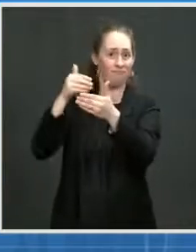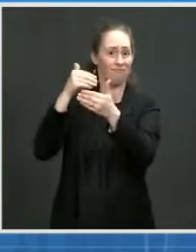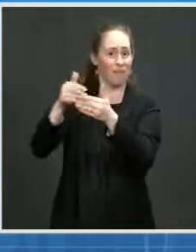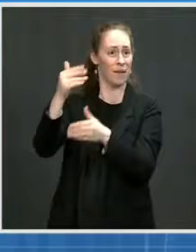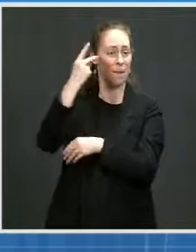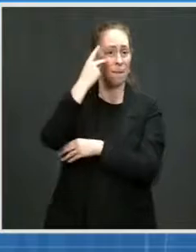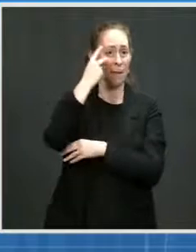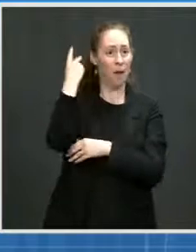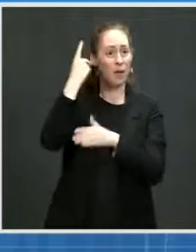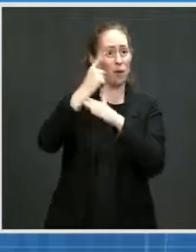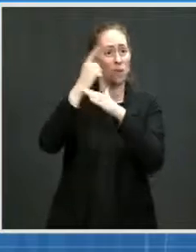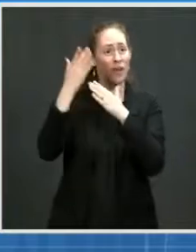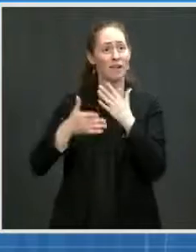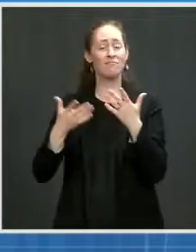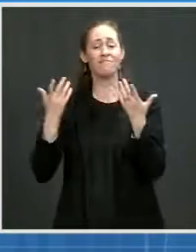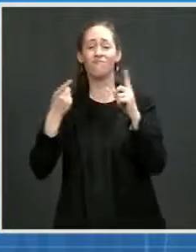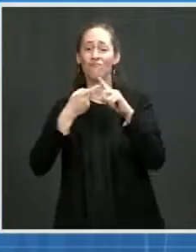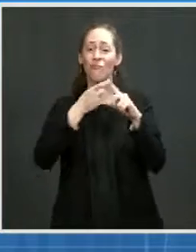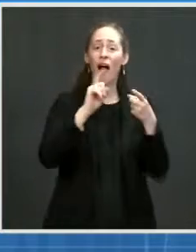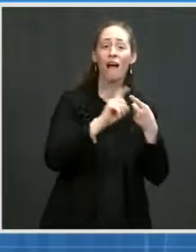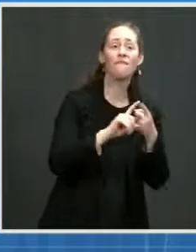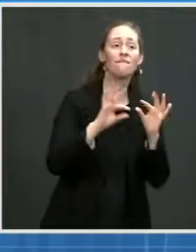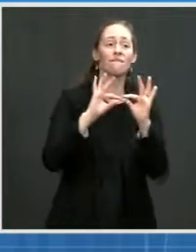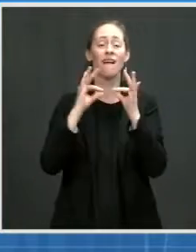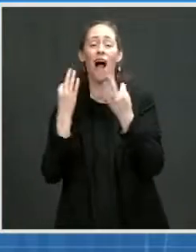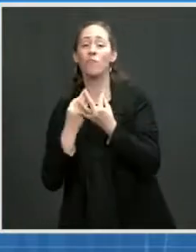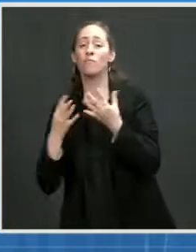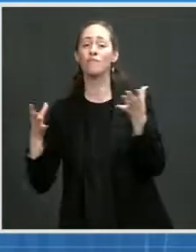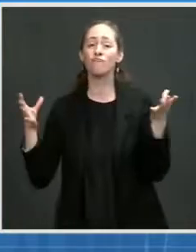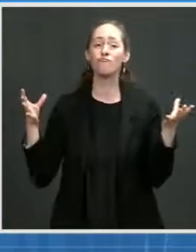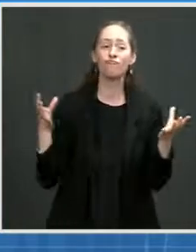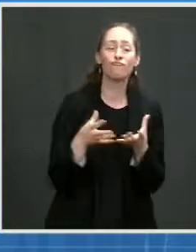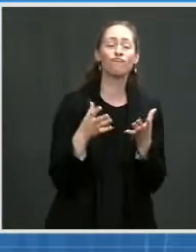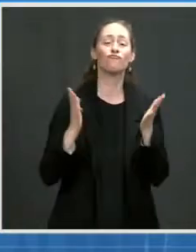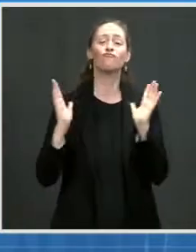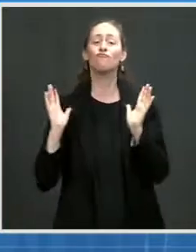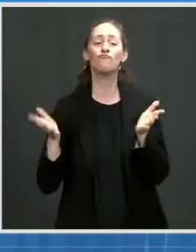your family and friends at picnics and bars.